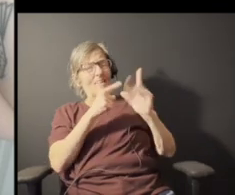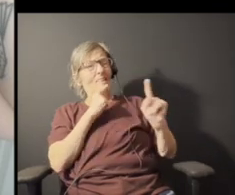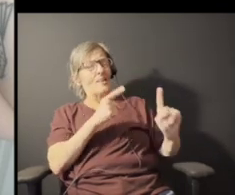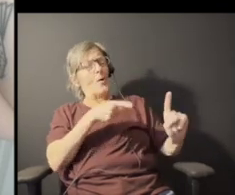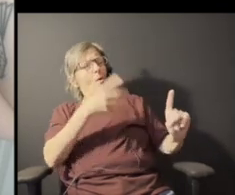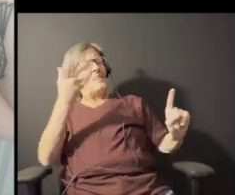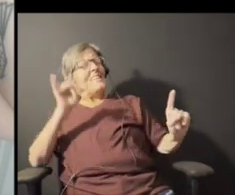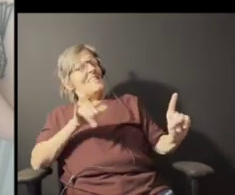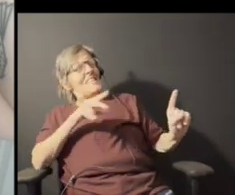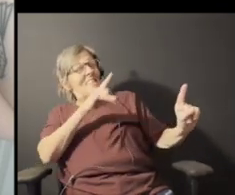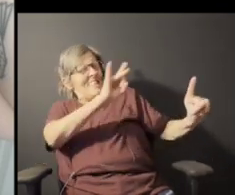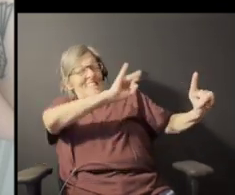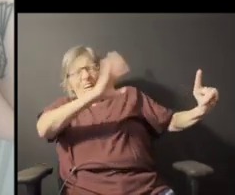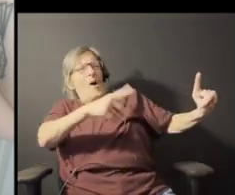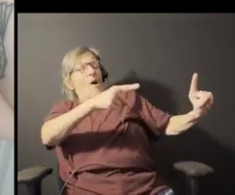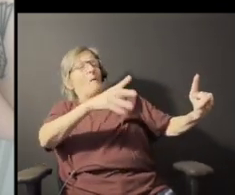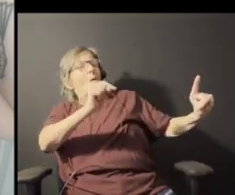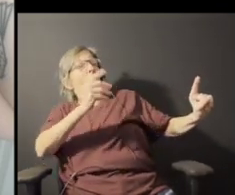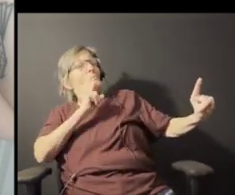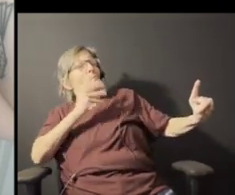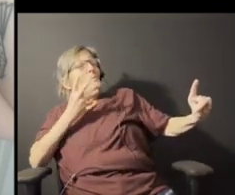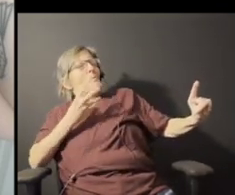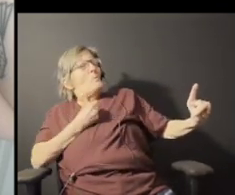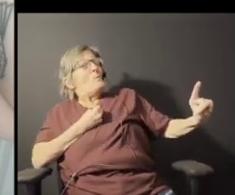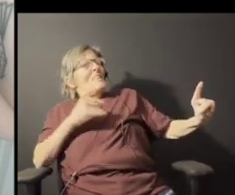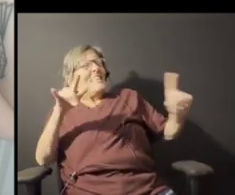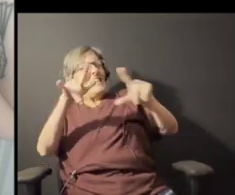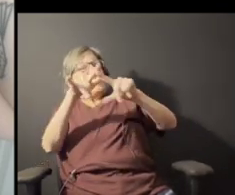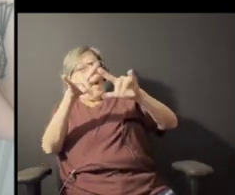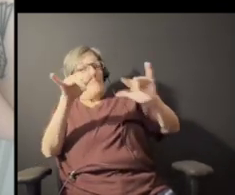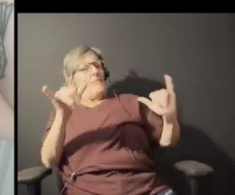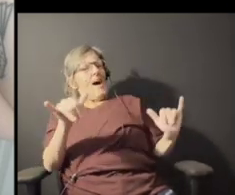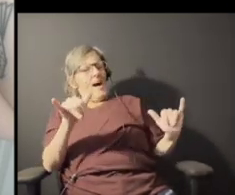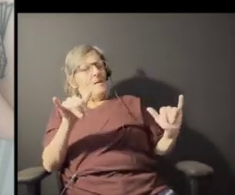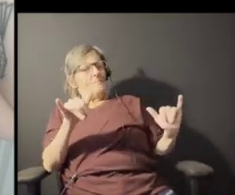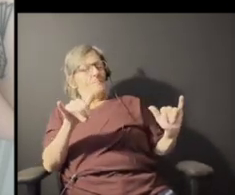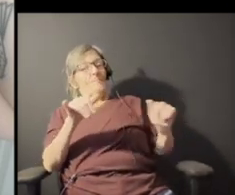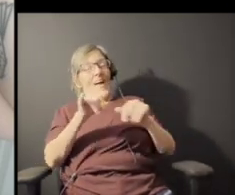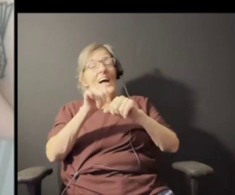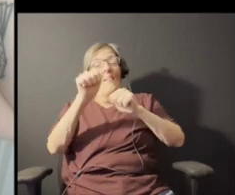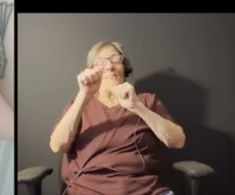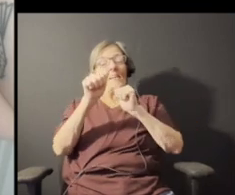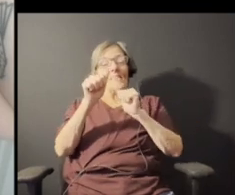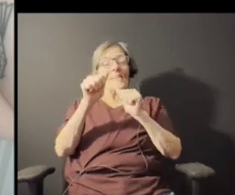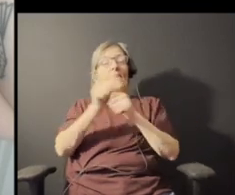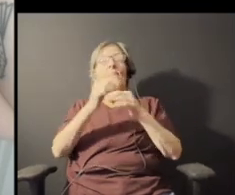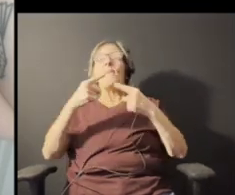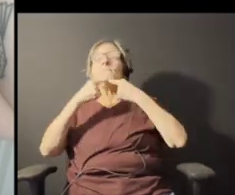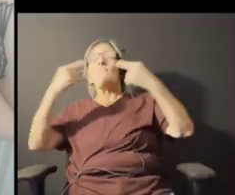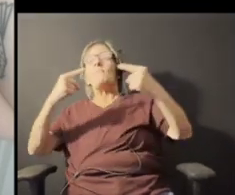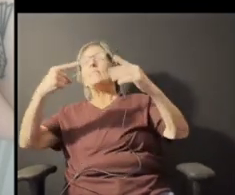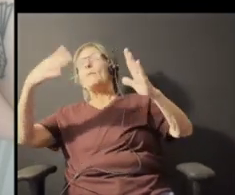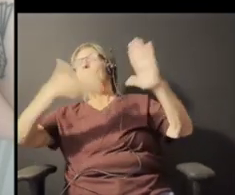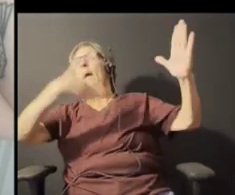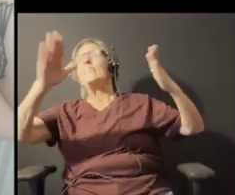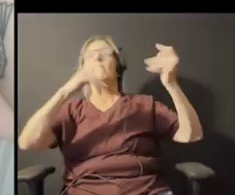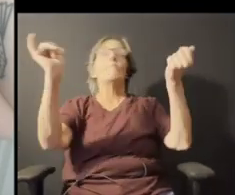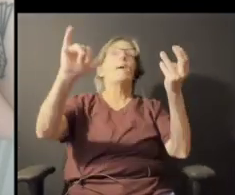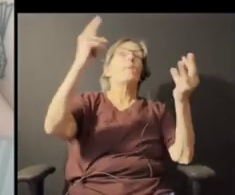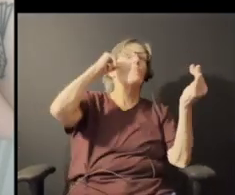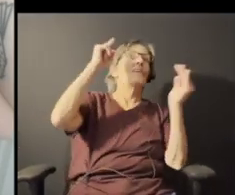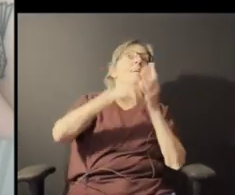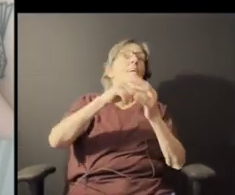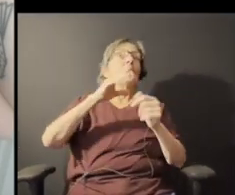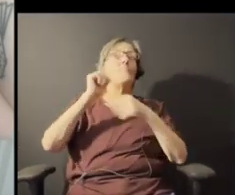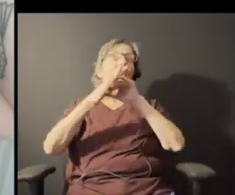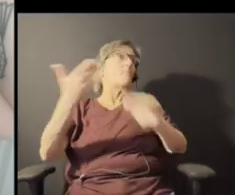also really beautiful. And so, you know, you have like, you know, a famous painting of, you know,